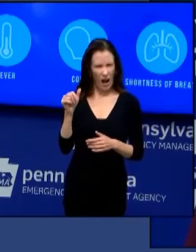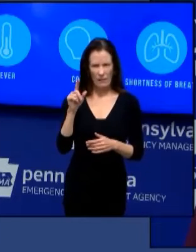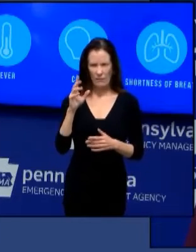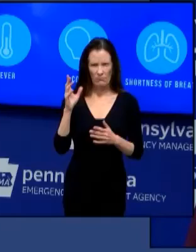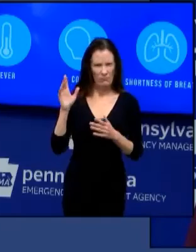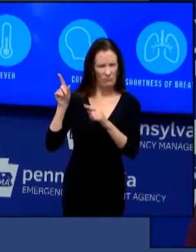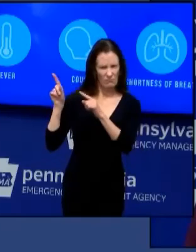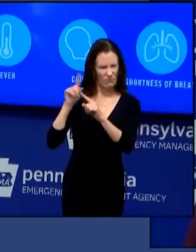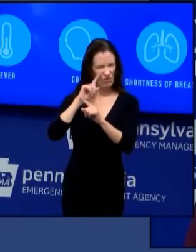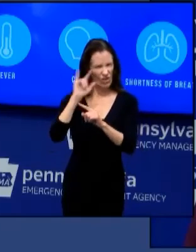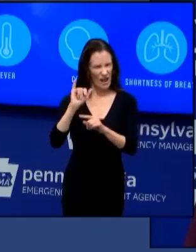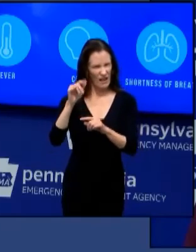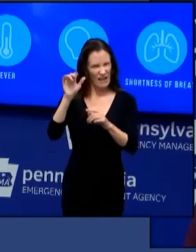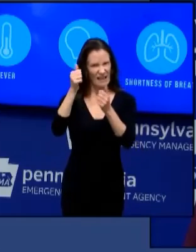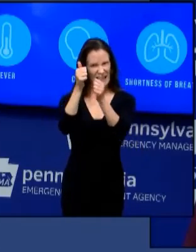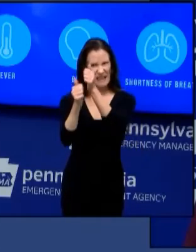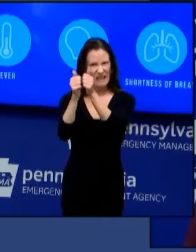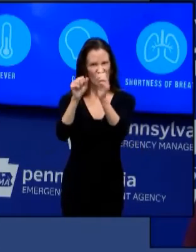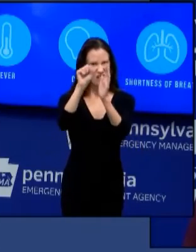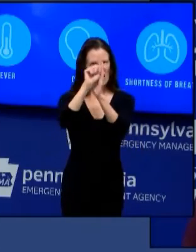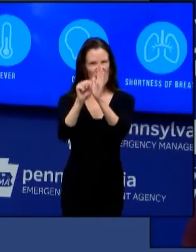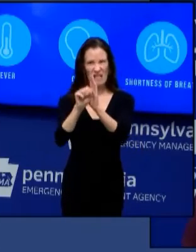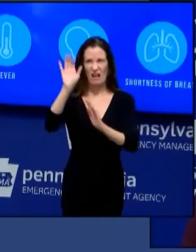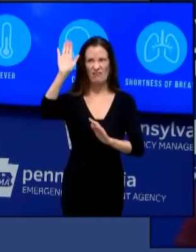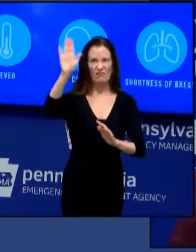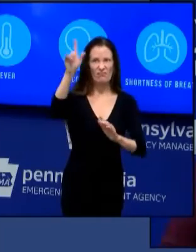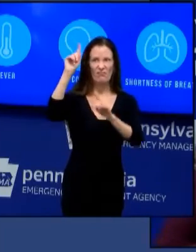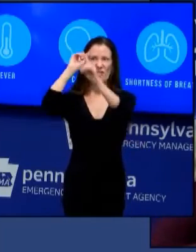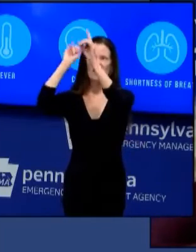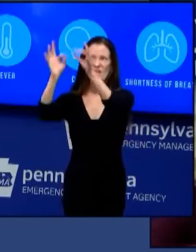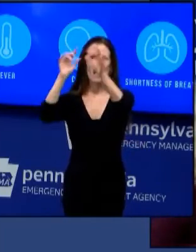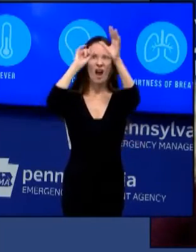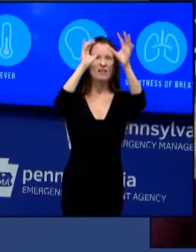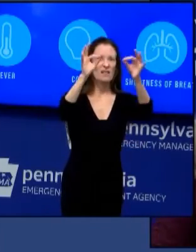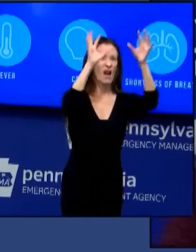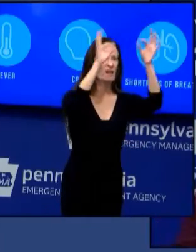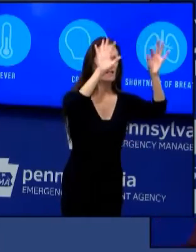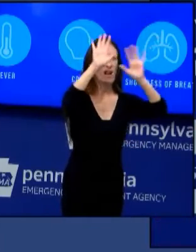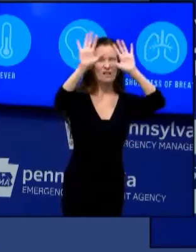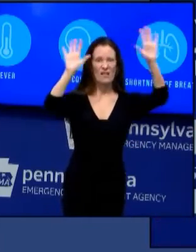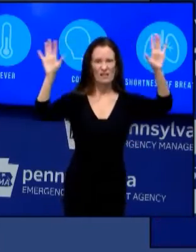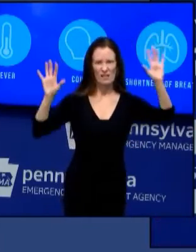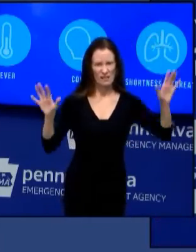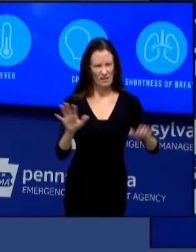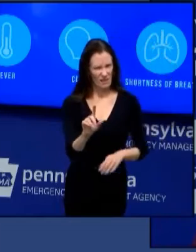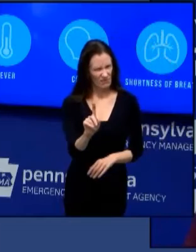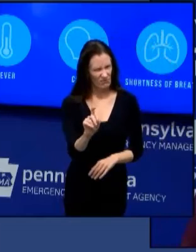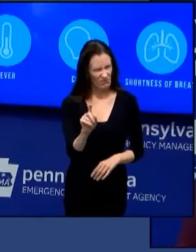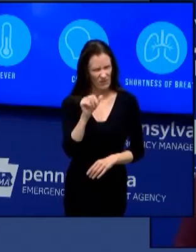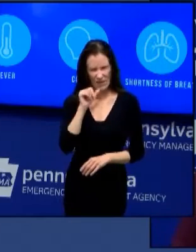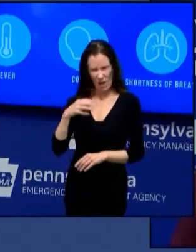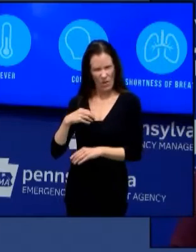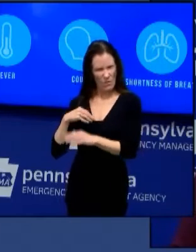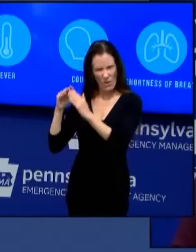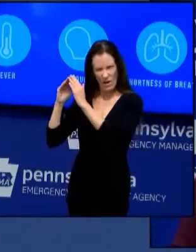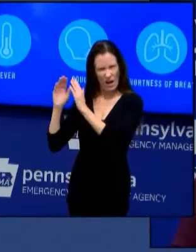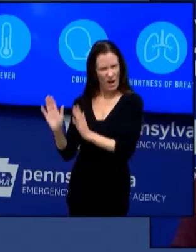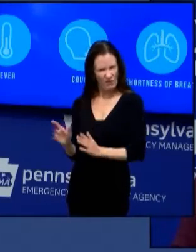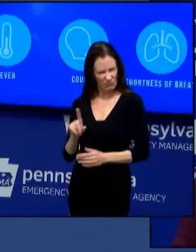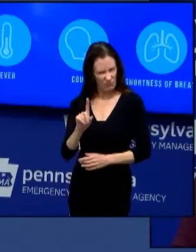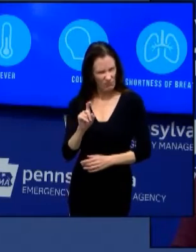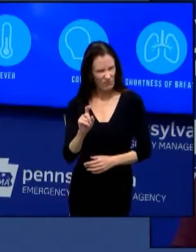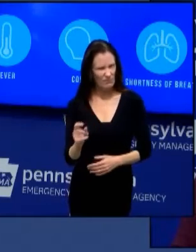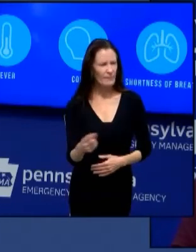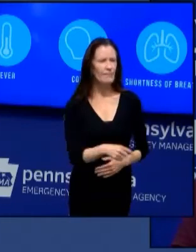the challenge that Pennsylvania and other states are now facing? Well, I don't really think it's upon me to comment upon the White House response. I